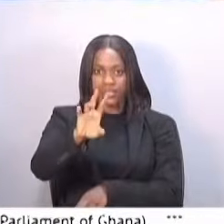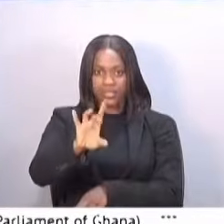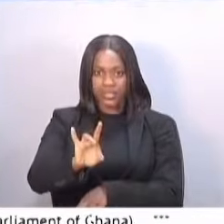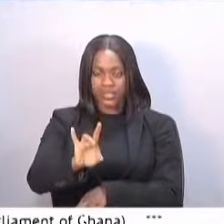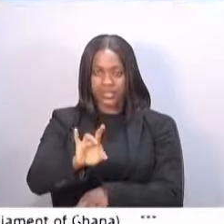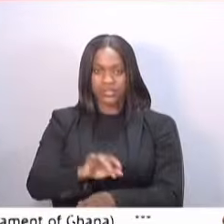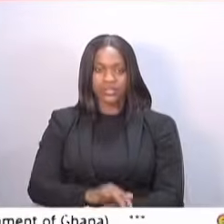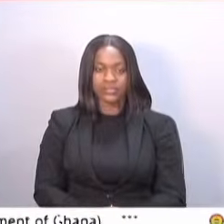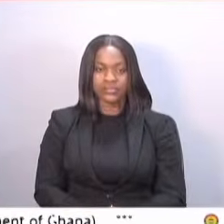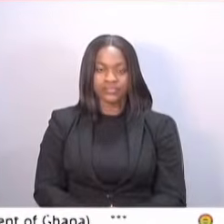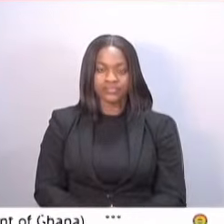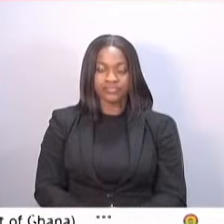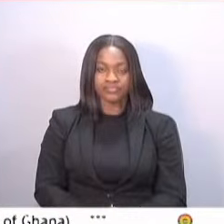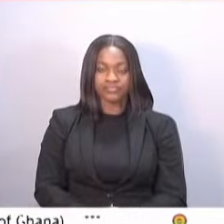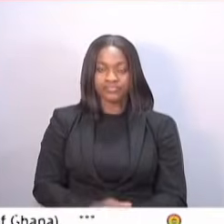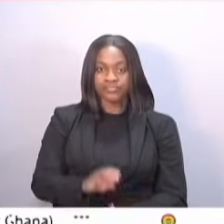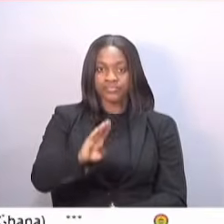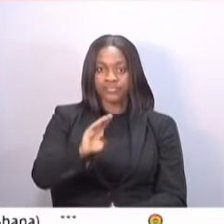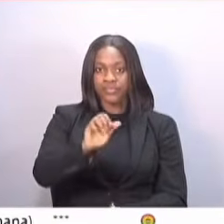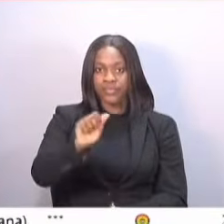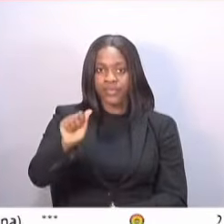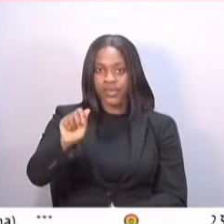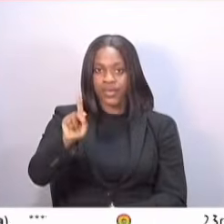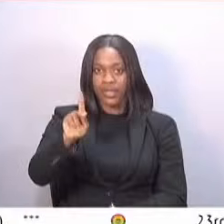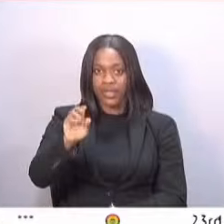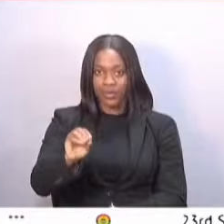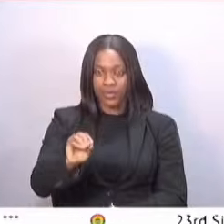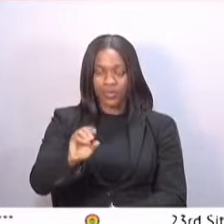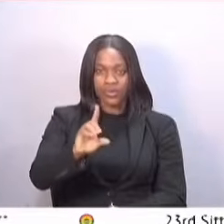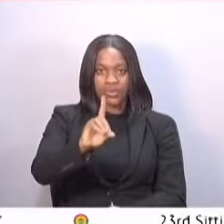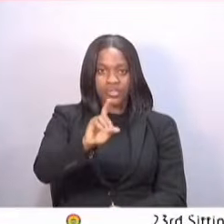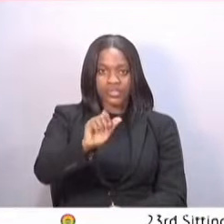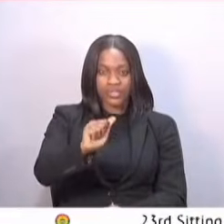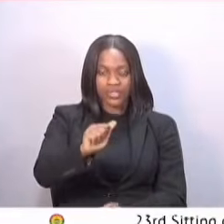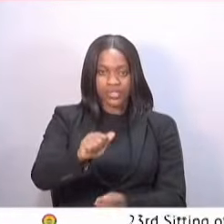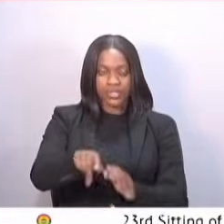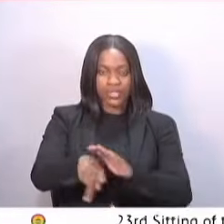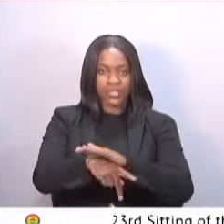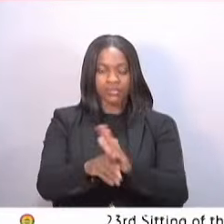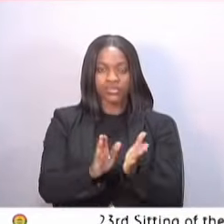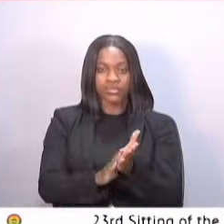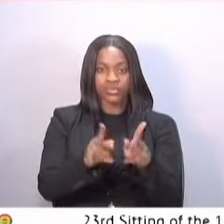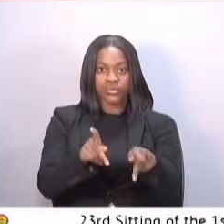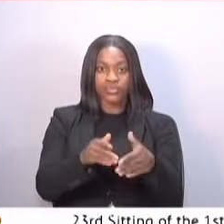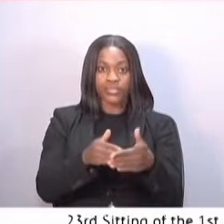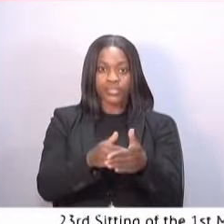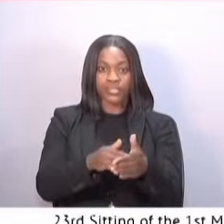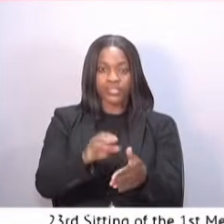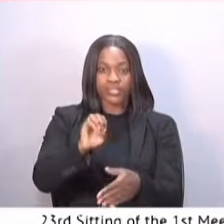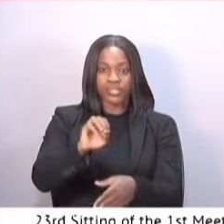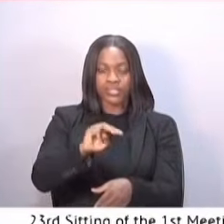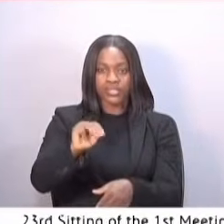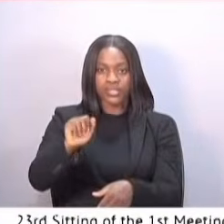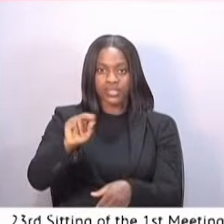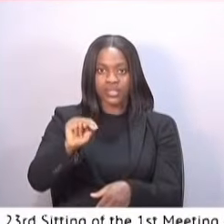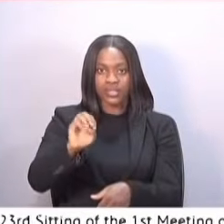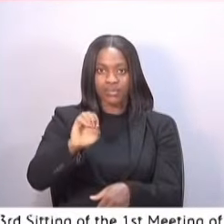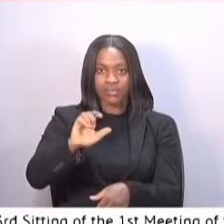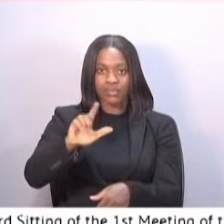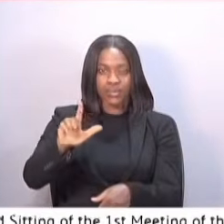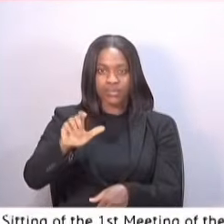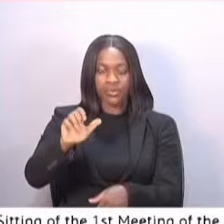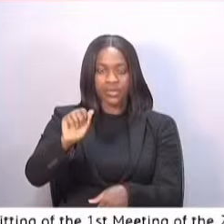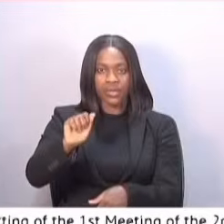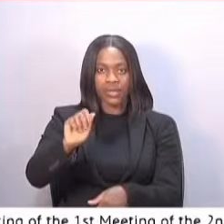68. Then we have Bako DA Basic School, led by Emmanuel